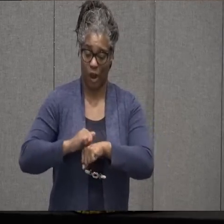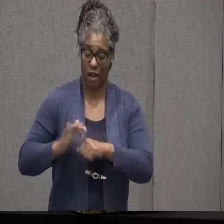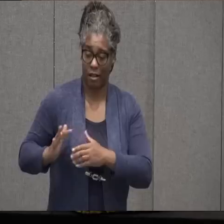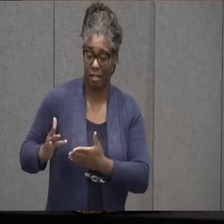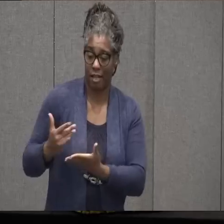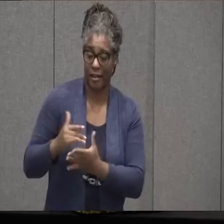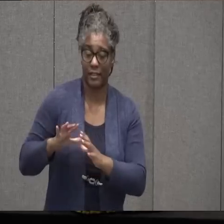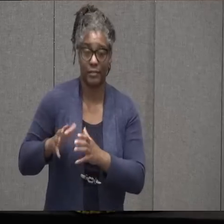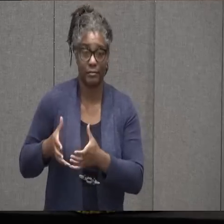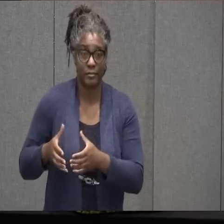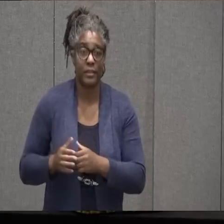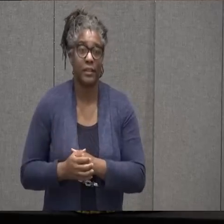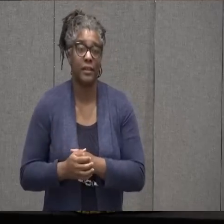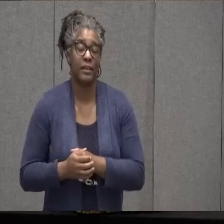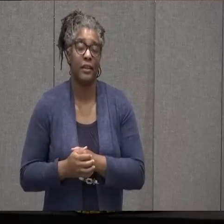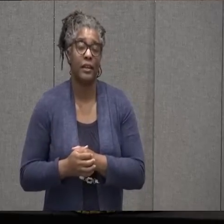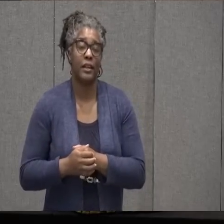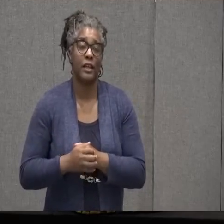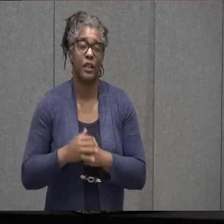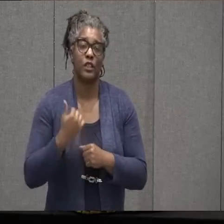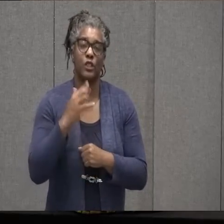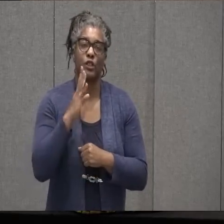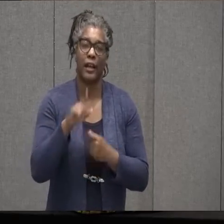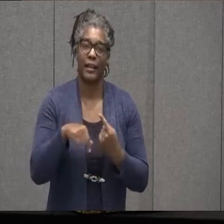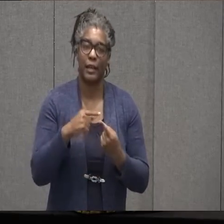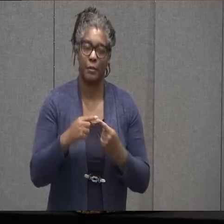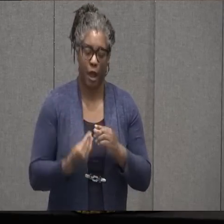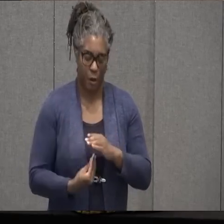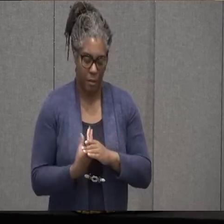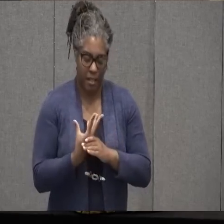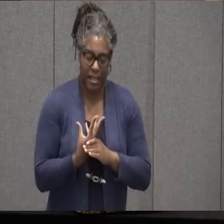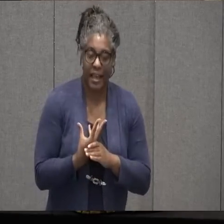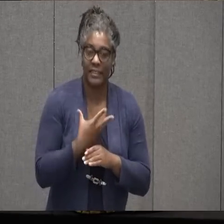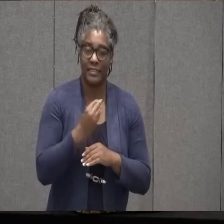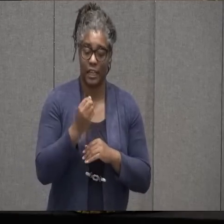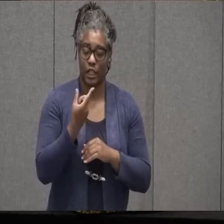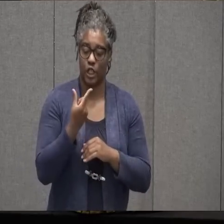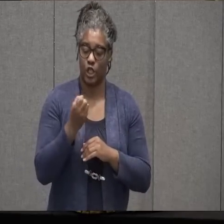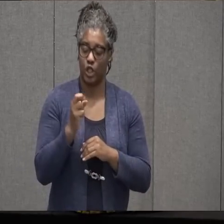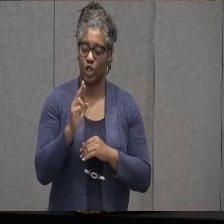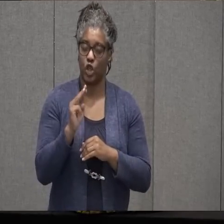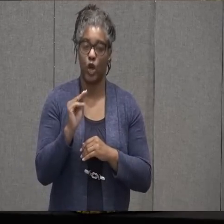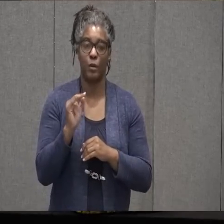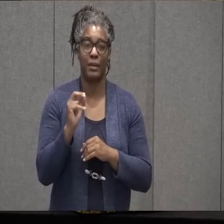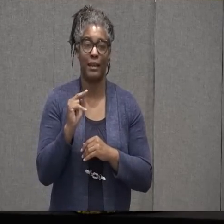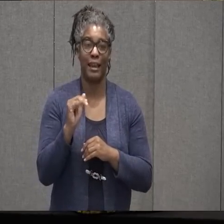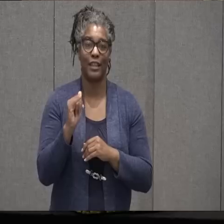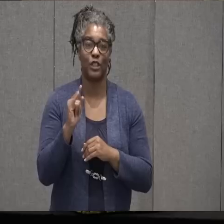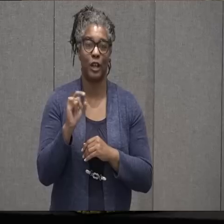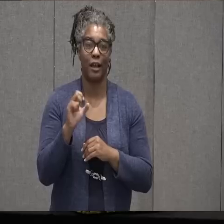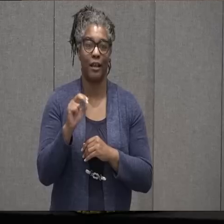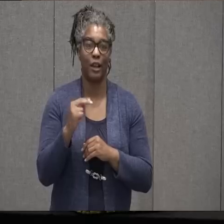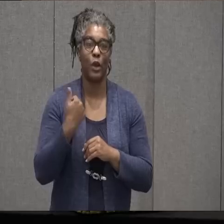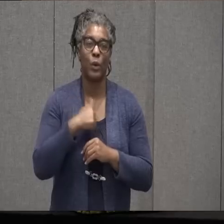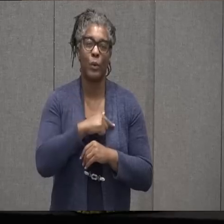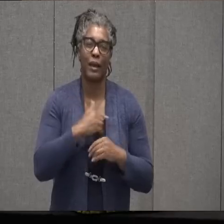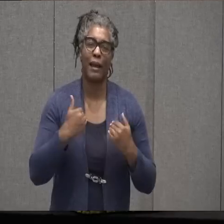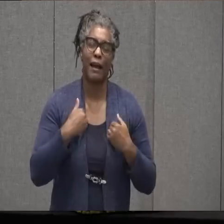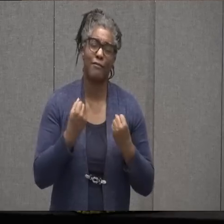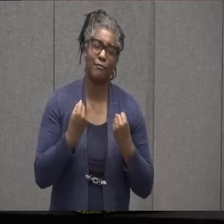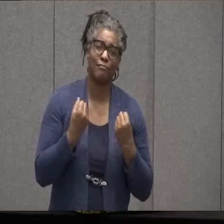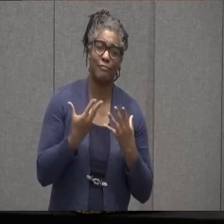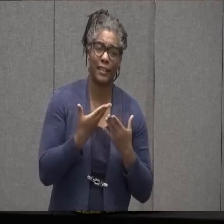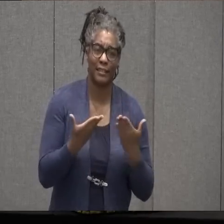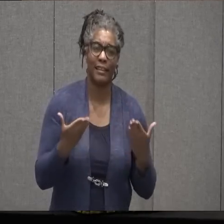talked to you about plants and germination. So we had all kinds of things that we worked on that we could write haikus about. And we